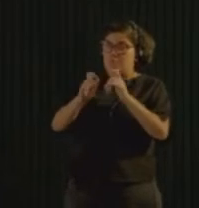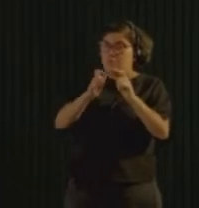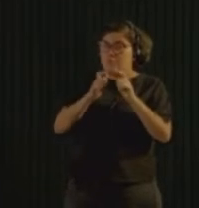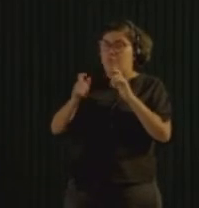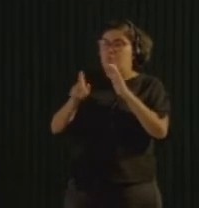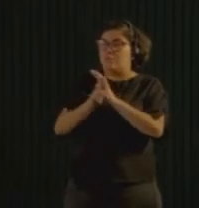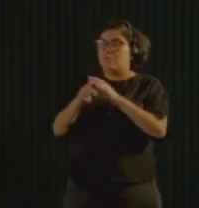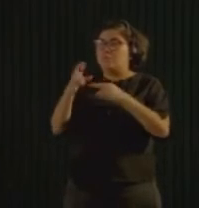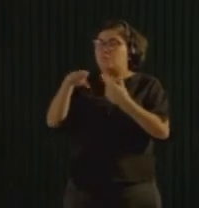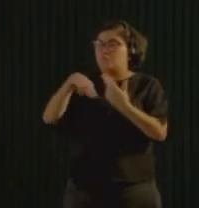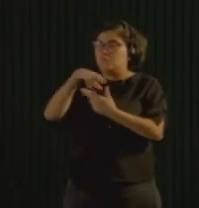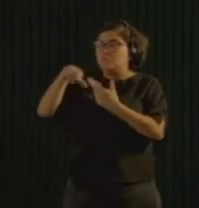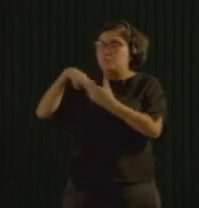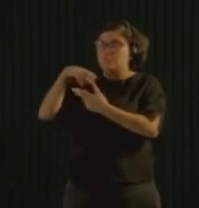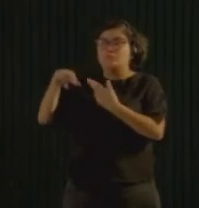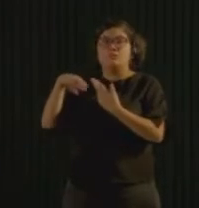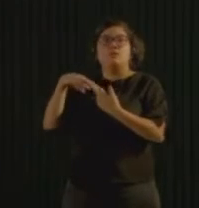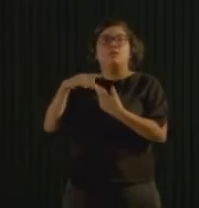an object,